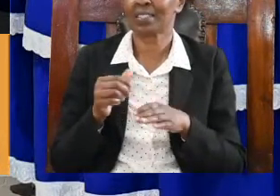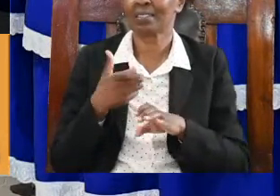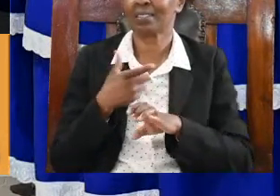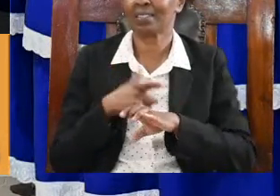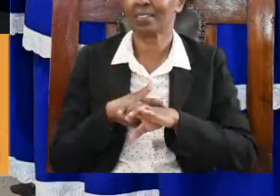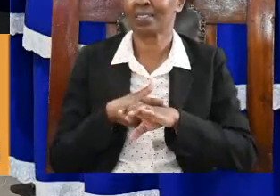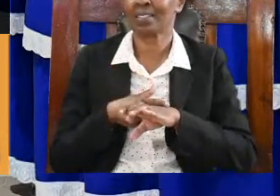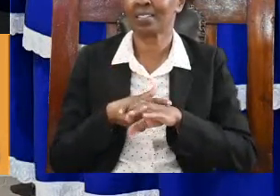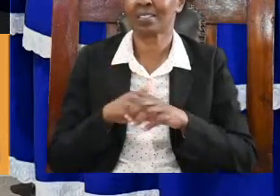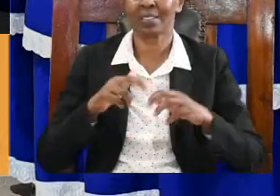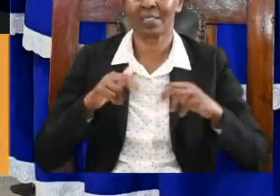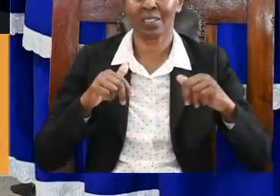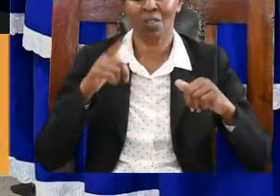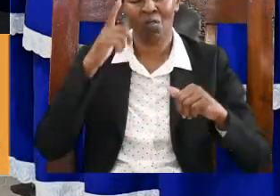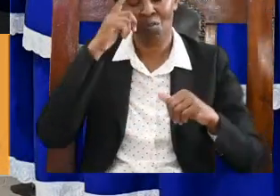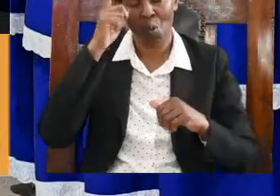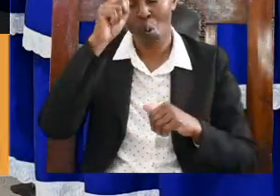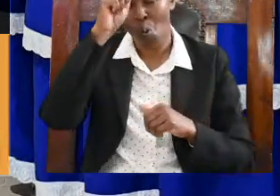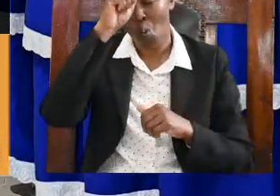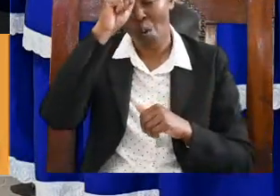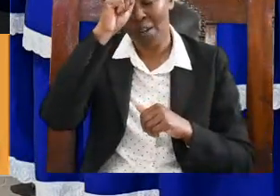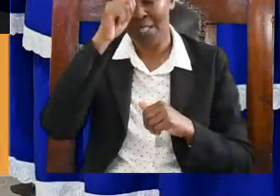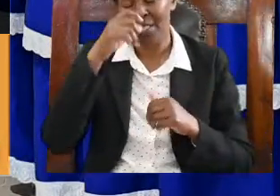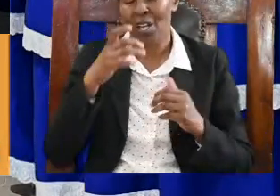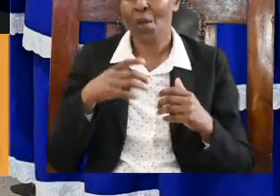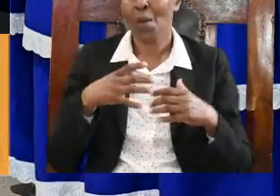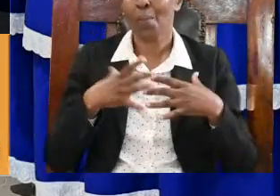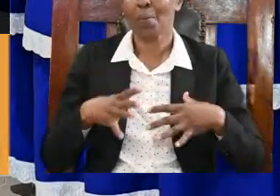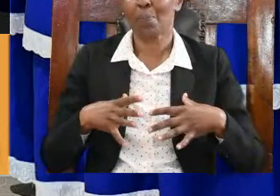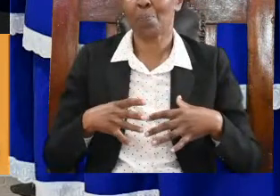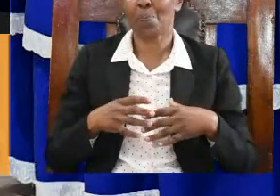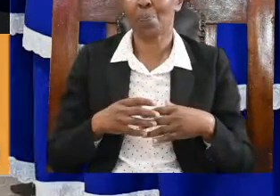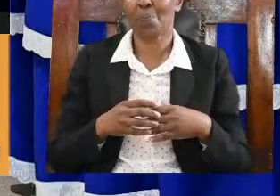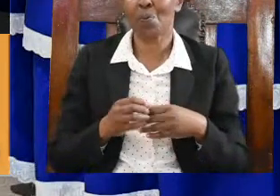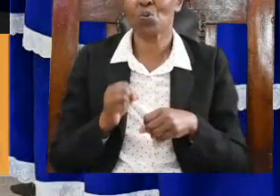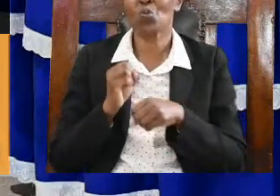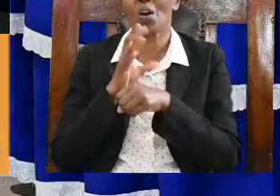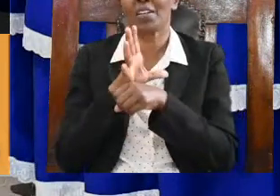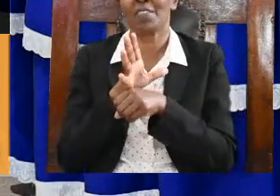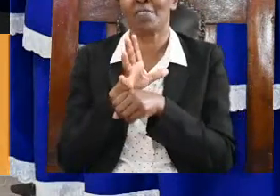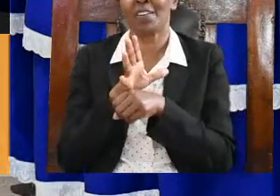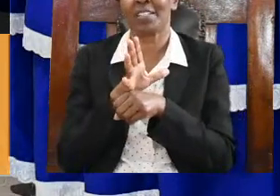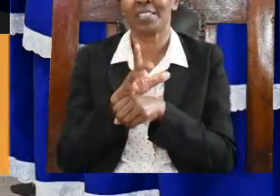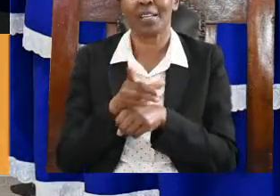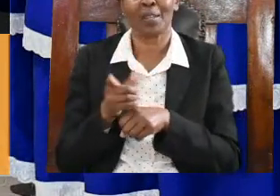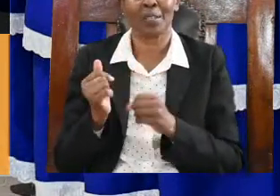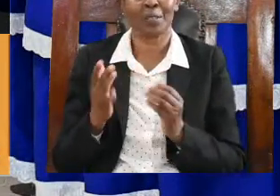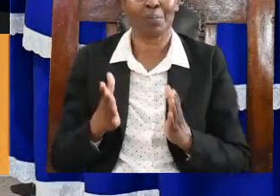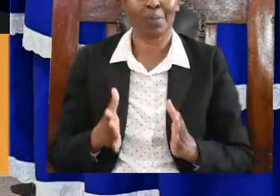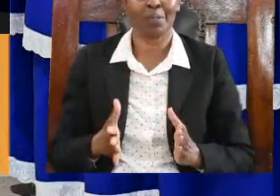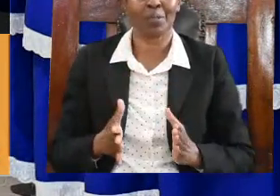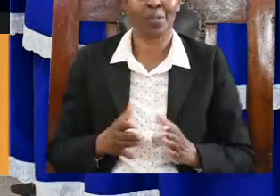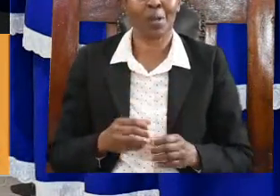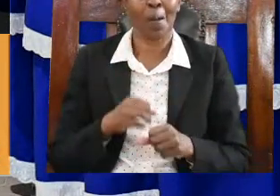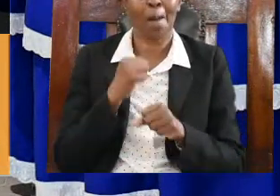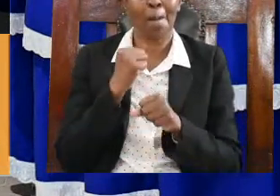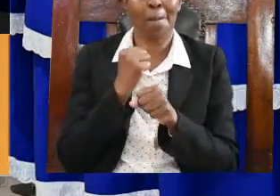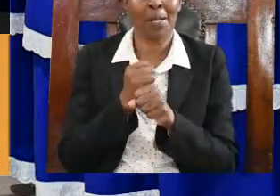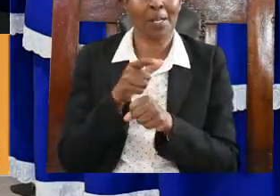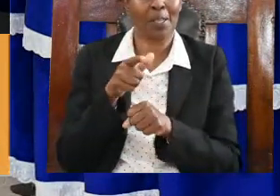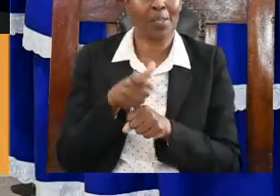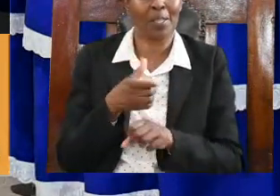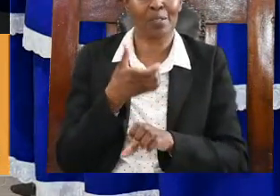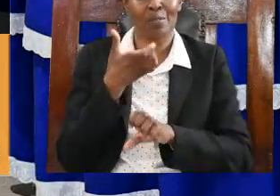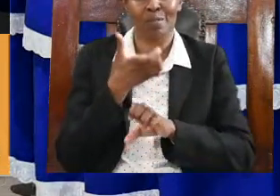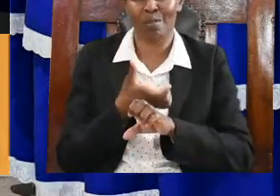He started looking for wise people to advise him on how to make an object move. He started waking